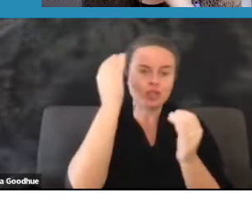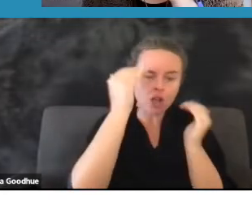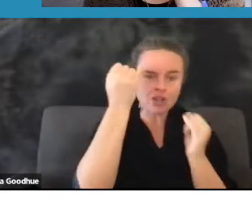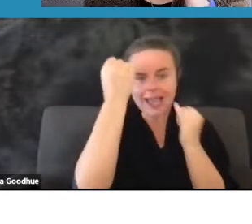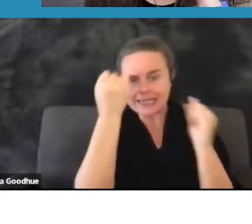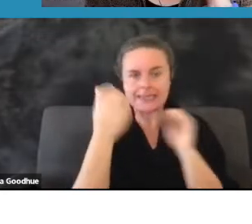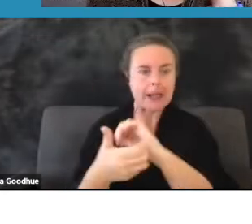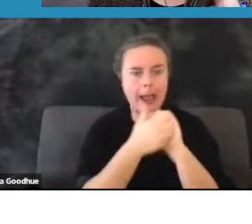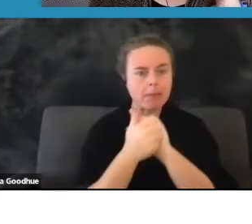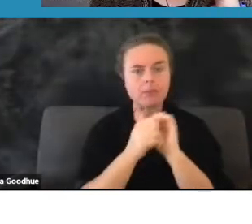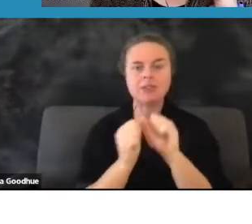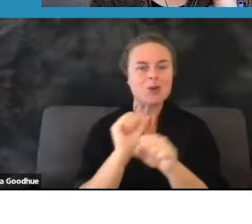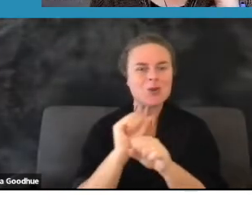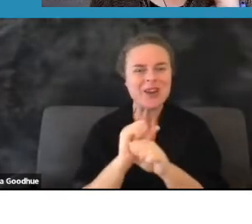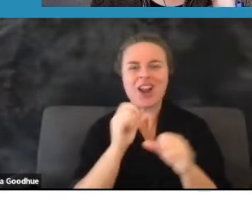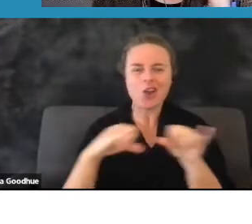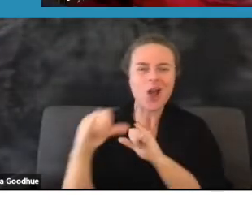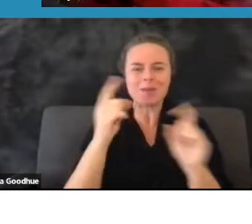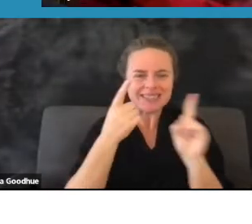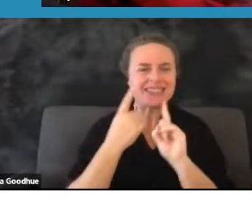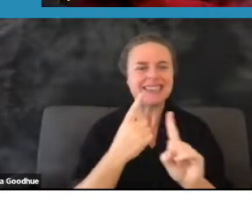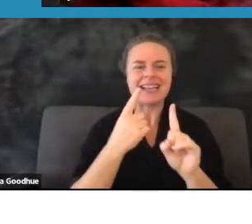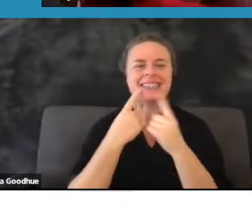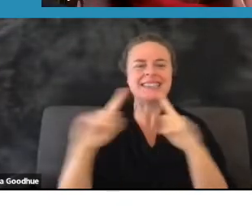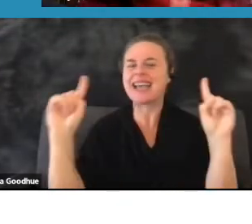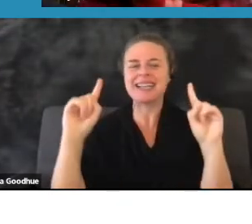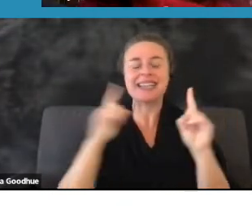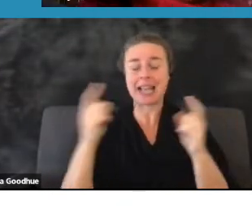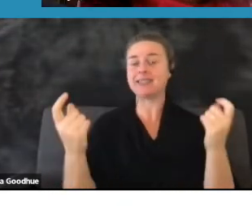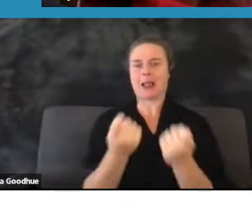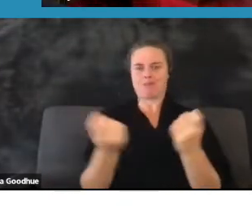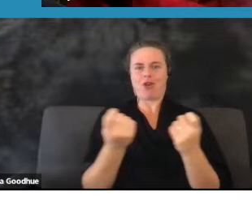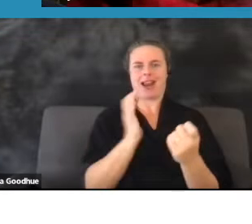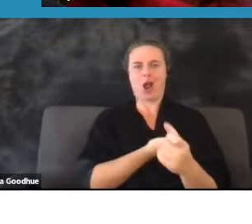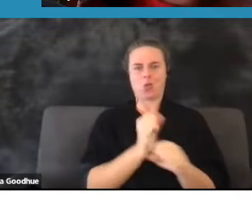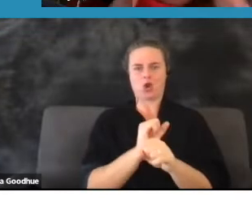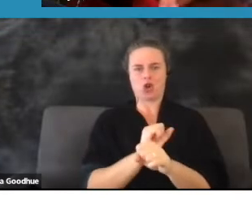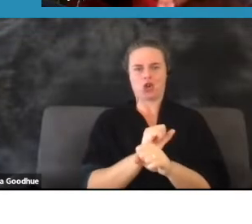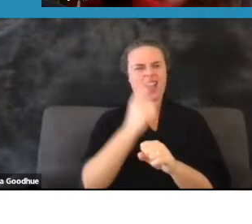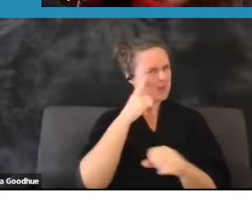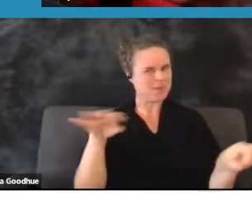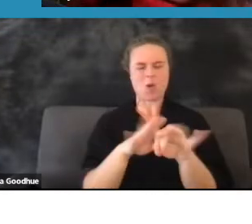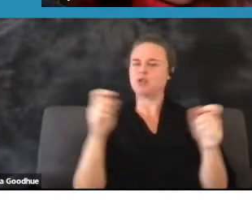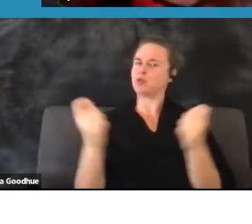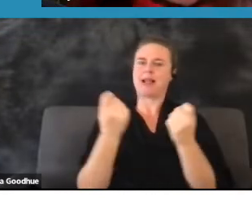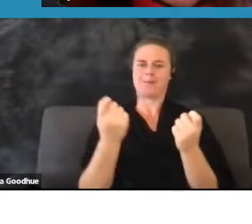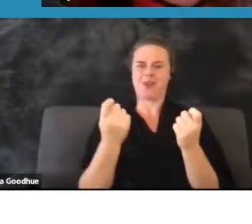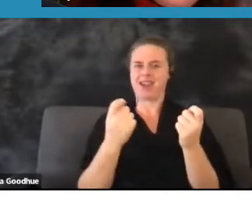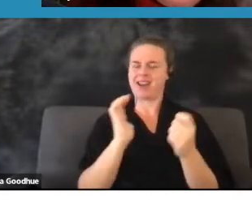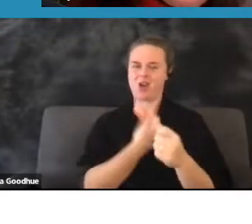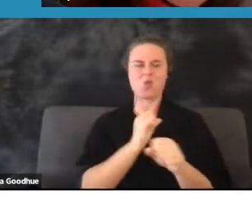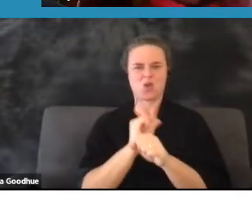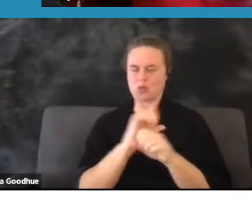successes, continue to celebrate the great work. I don't think we celebrate enough, and I think we should do that more. And I want to thank everybody for